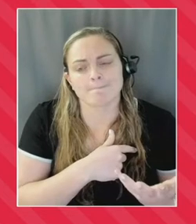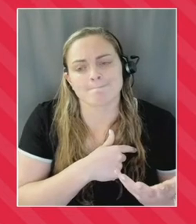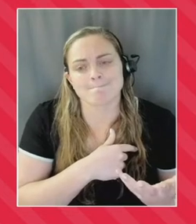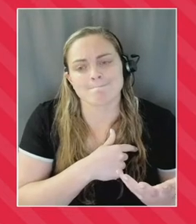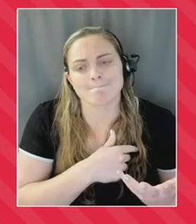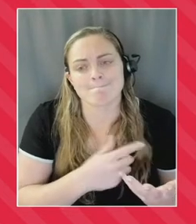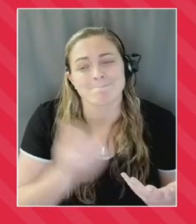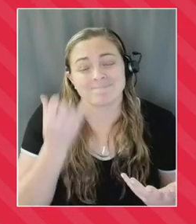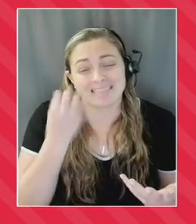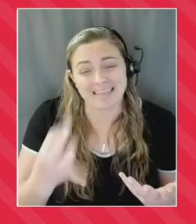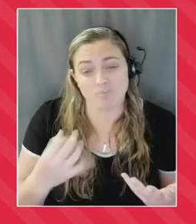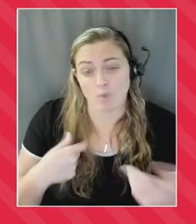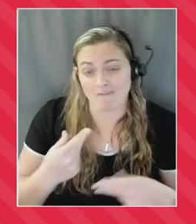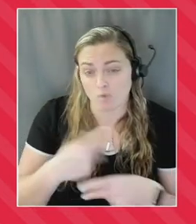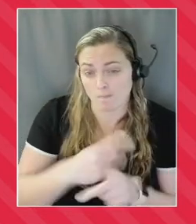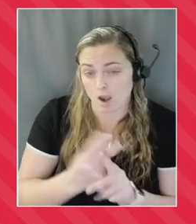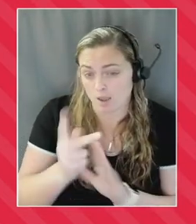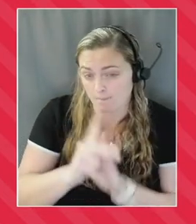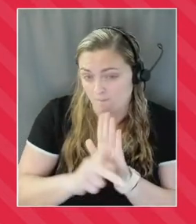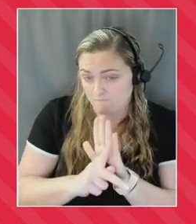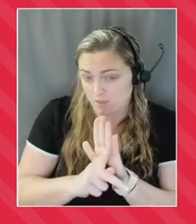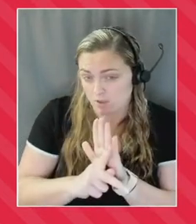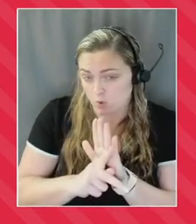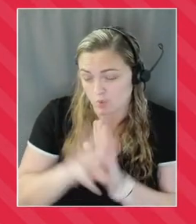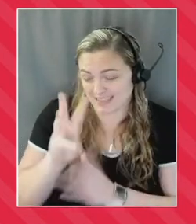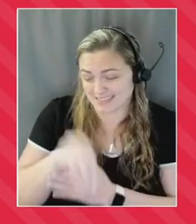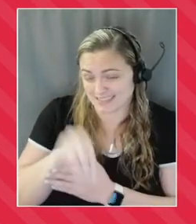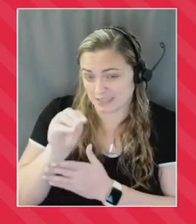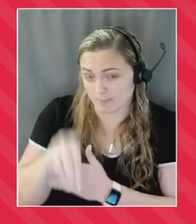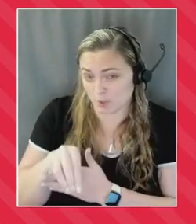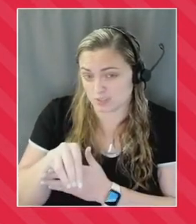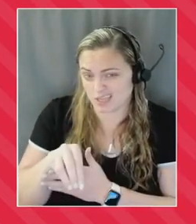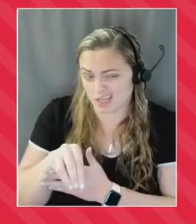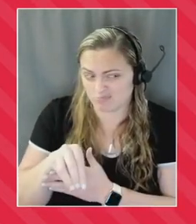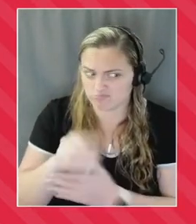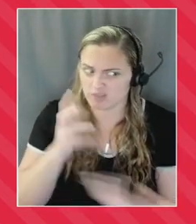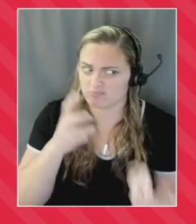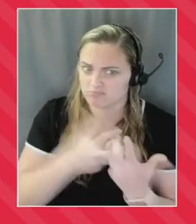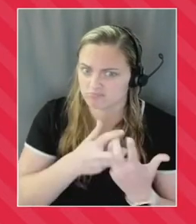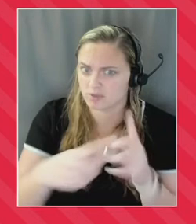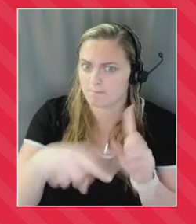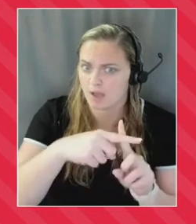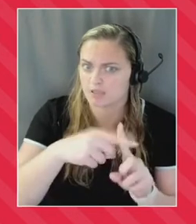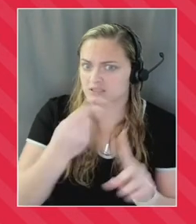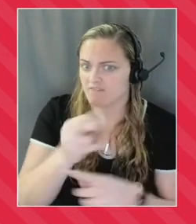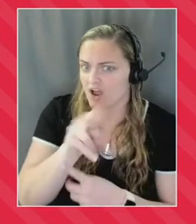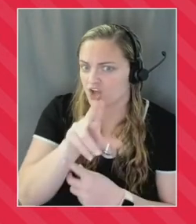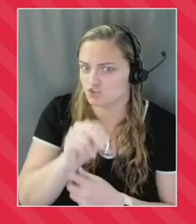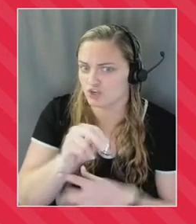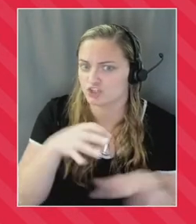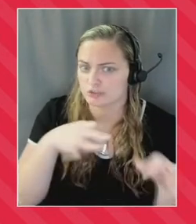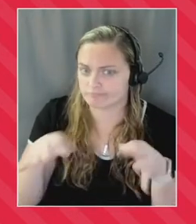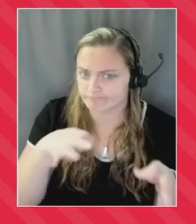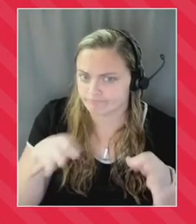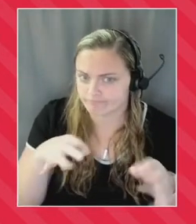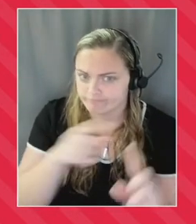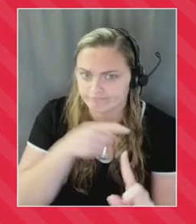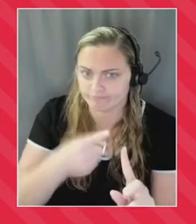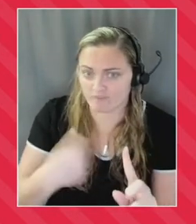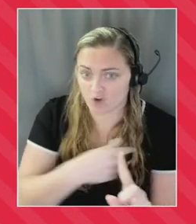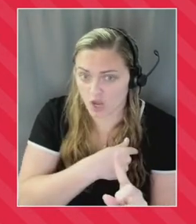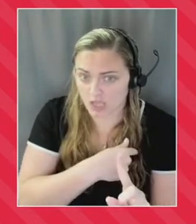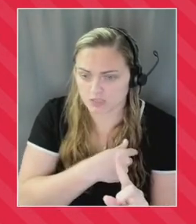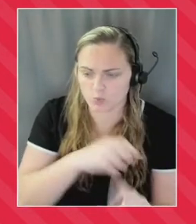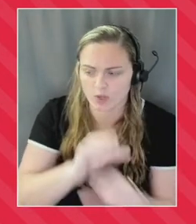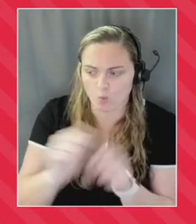have a product portfolio that 60% fits our positive hydration definition, we can work with a partner like Stop and